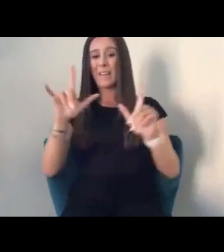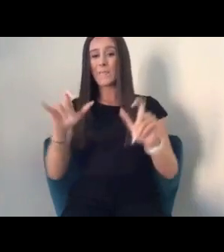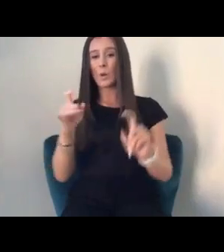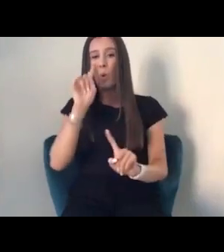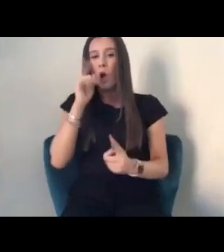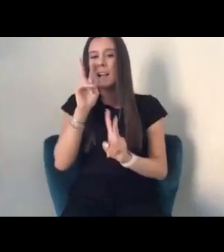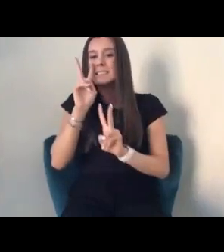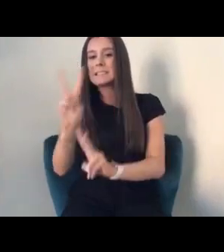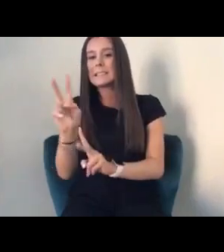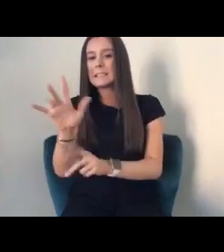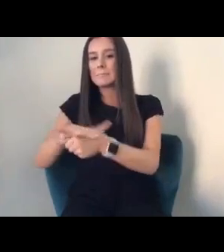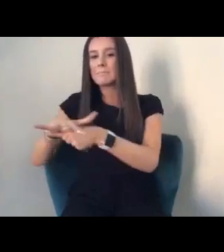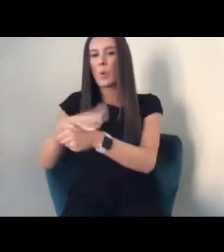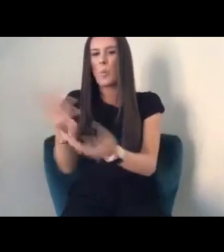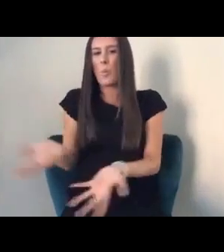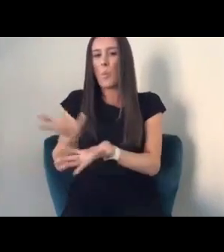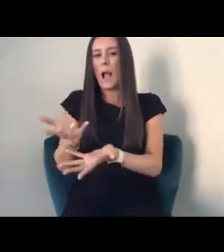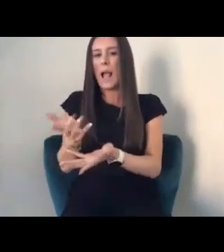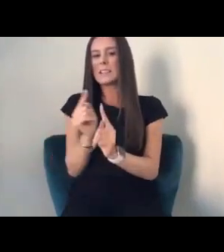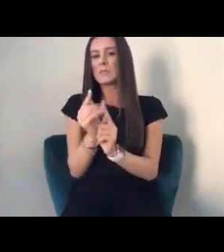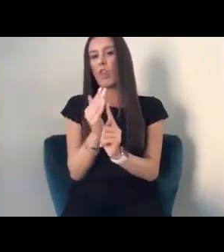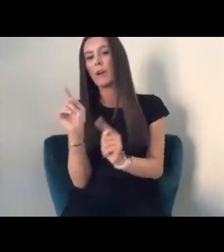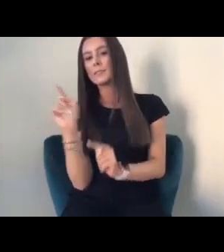the right-hand side.